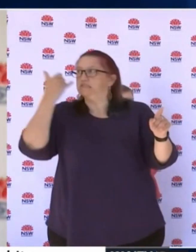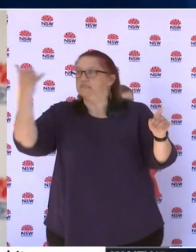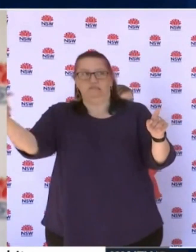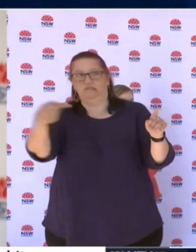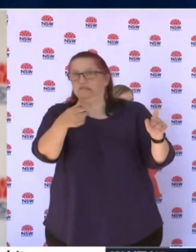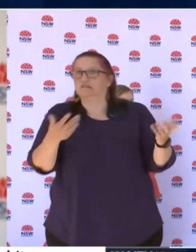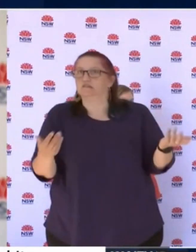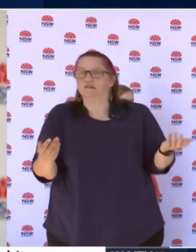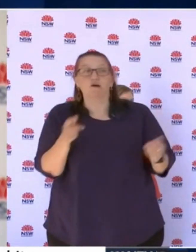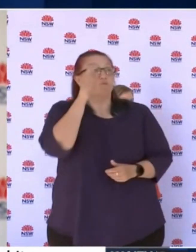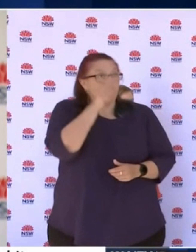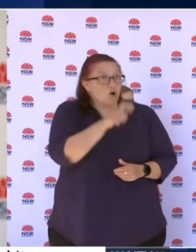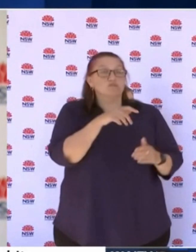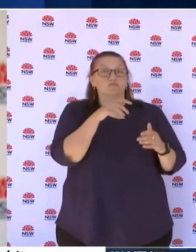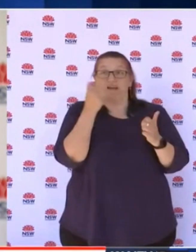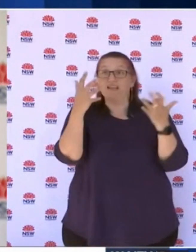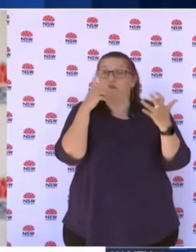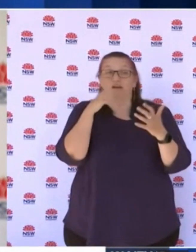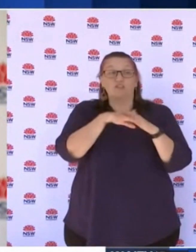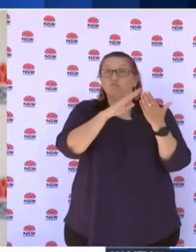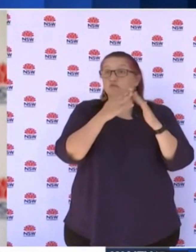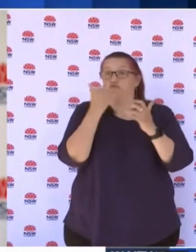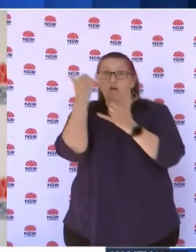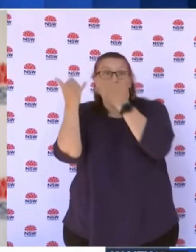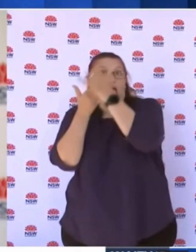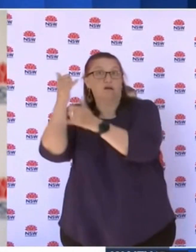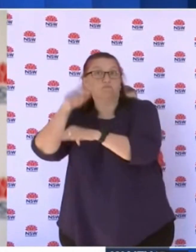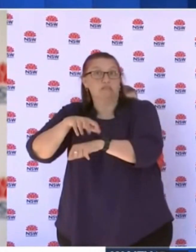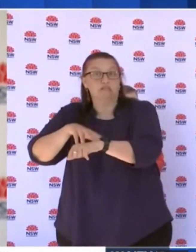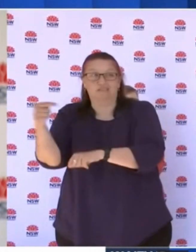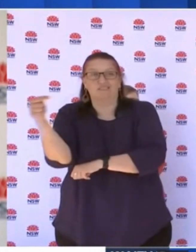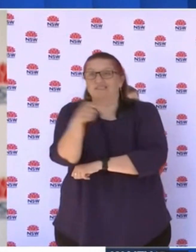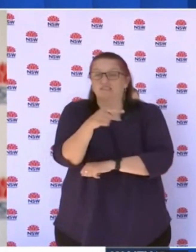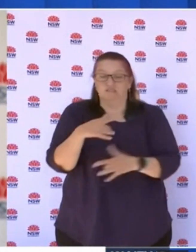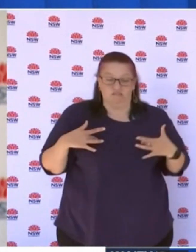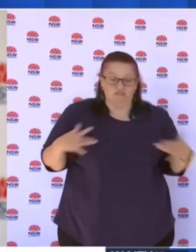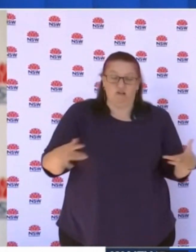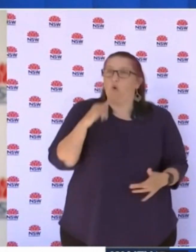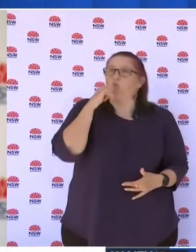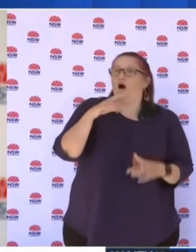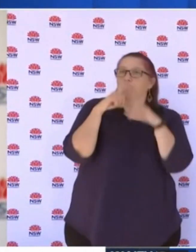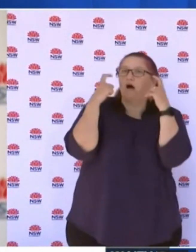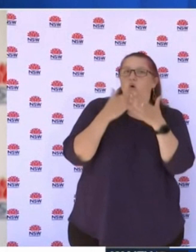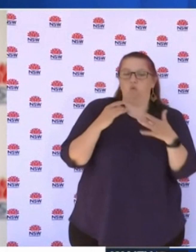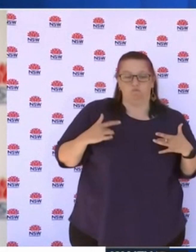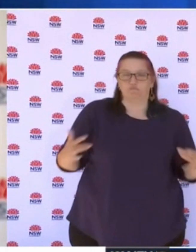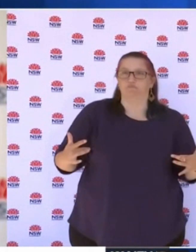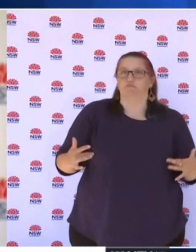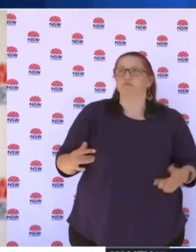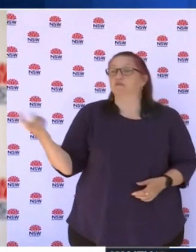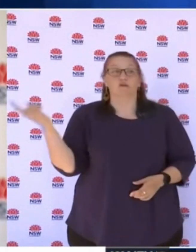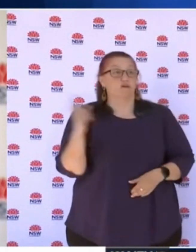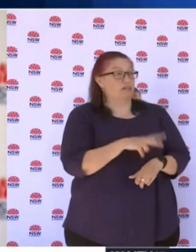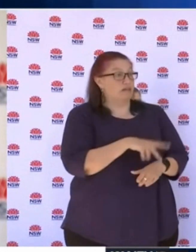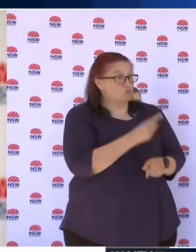a person in the community or a number of people in that community that had alerted police to that incident, and police went there and took